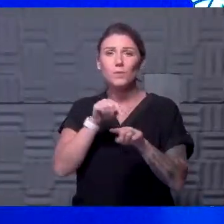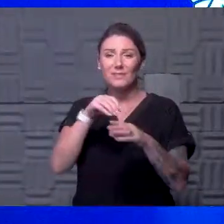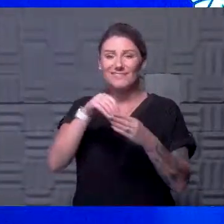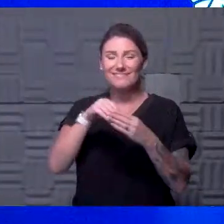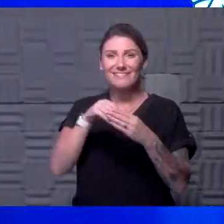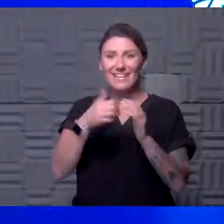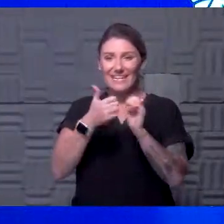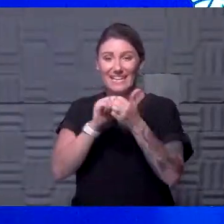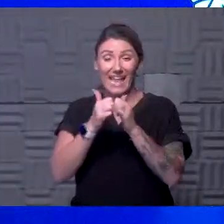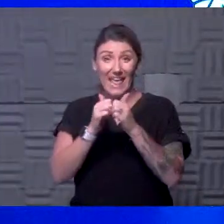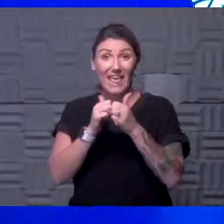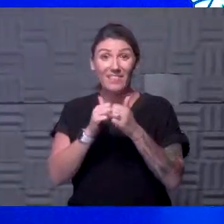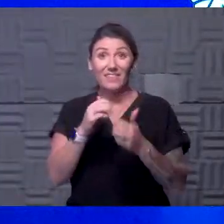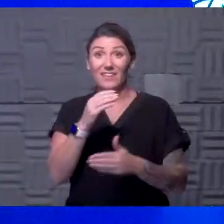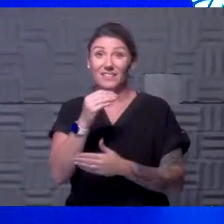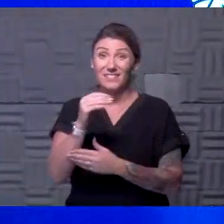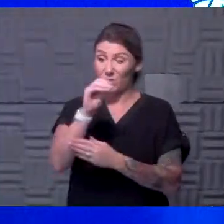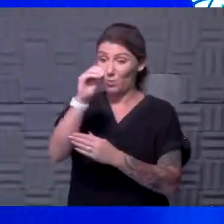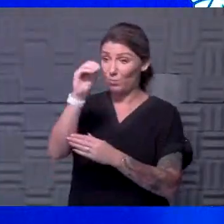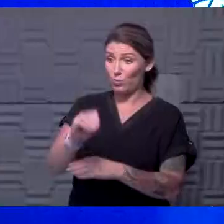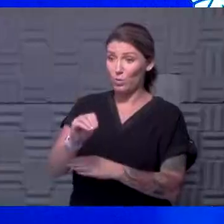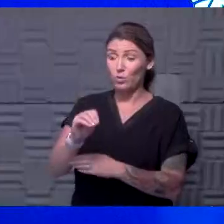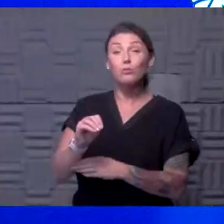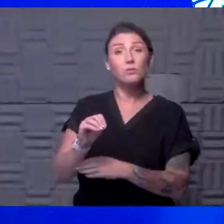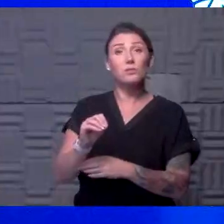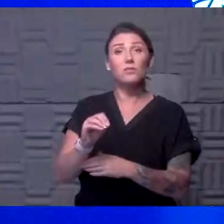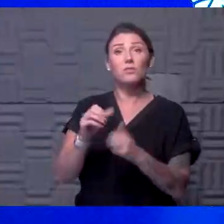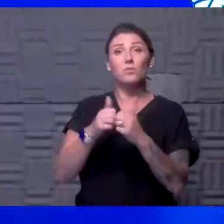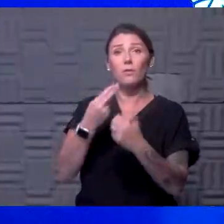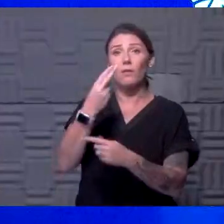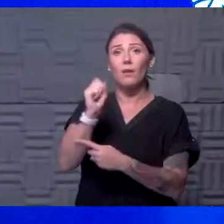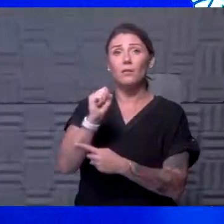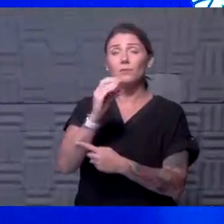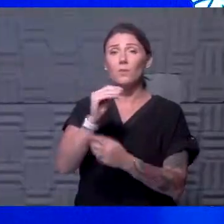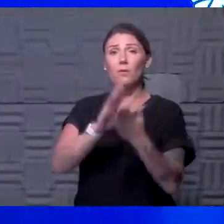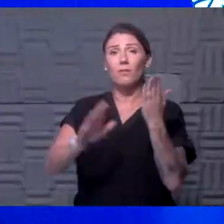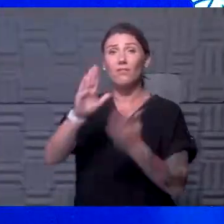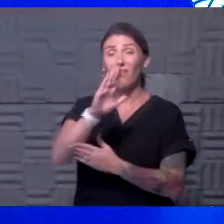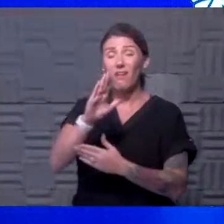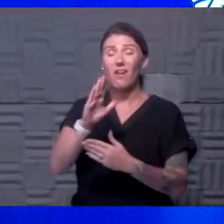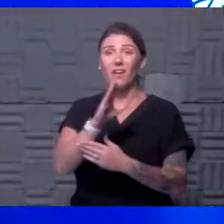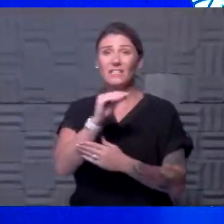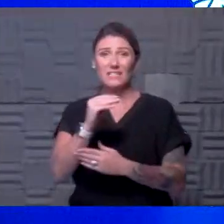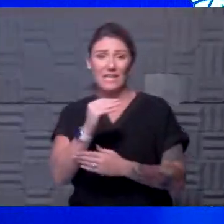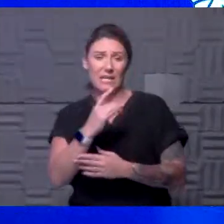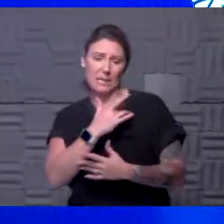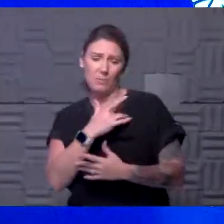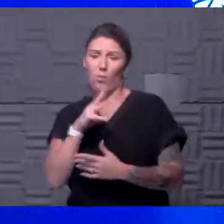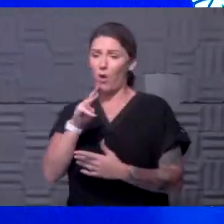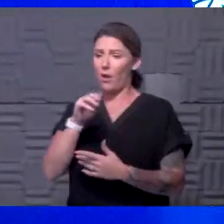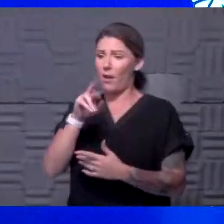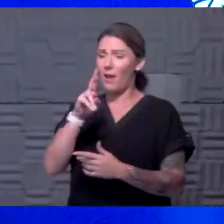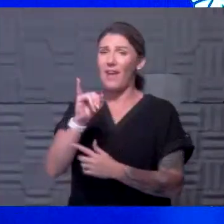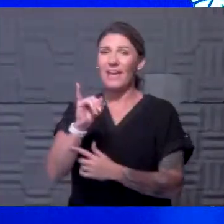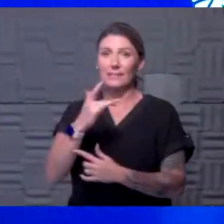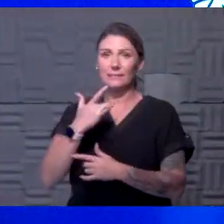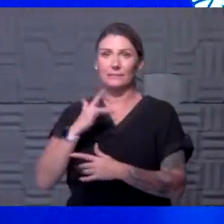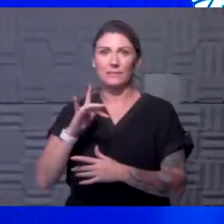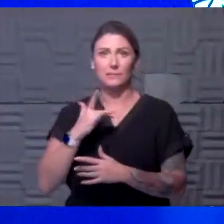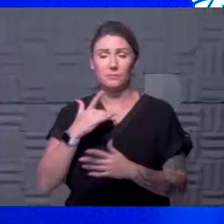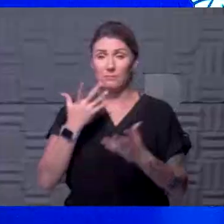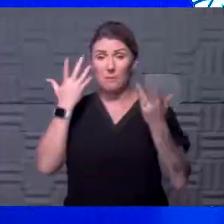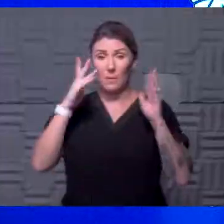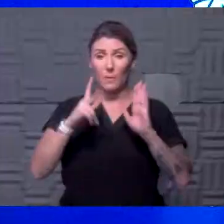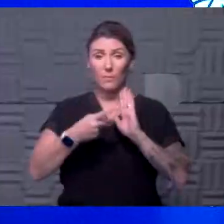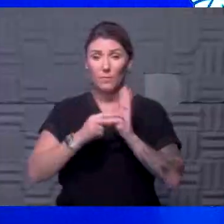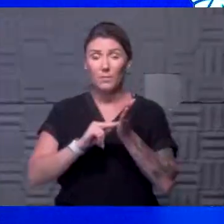there is a percentage of college athletes after COVID who have myocarditis. Now, MRI is so sensitive, we don't know exactly what that means, and we don't know if it means you're at